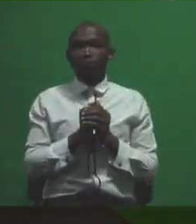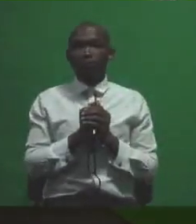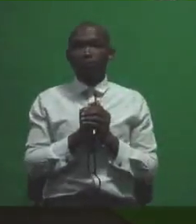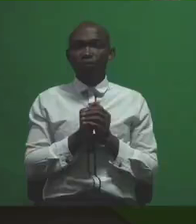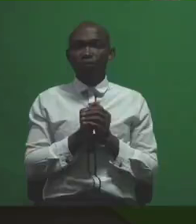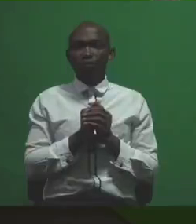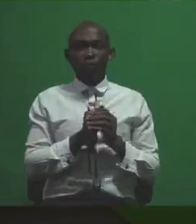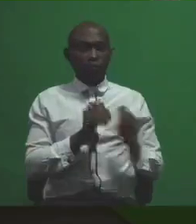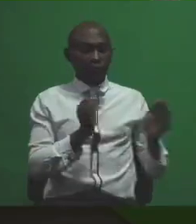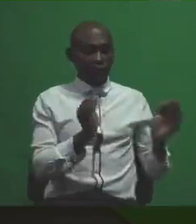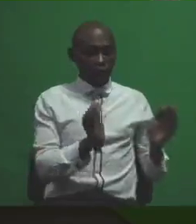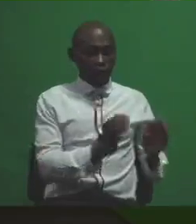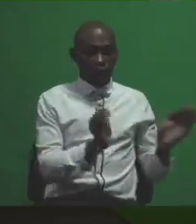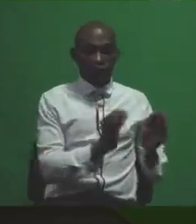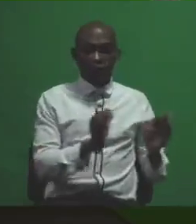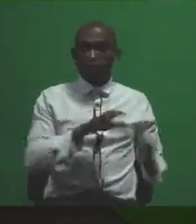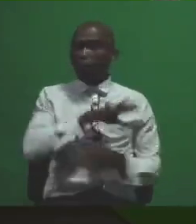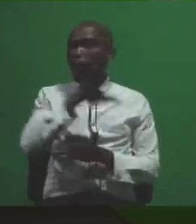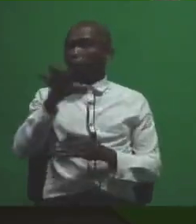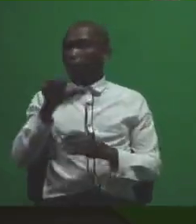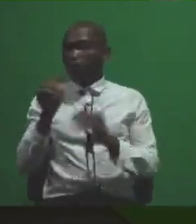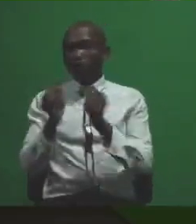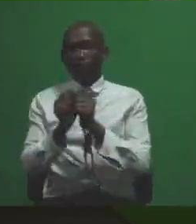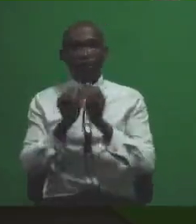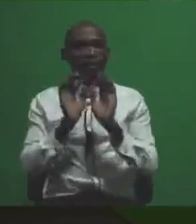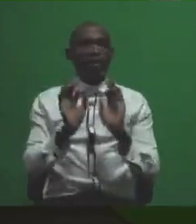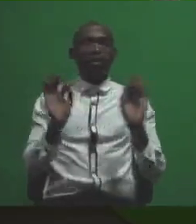Keep everything clean.